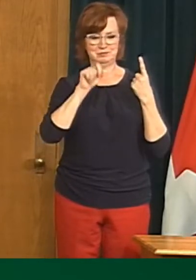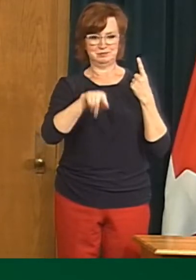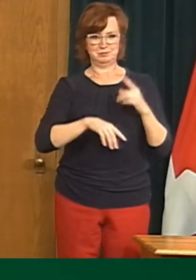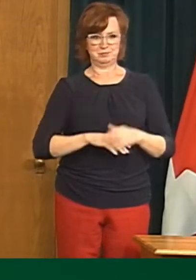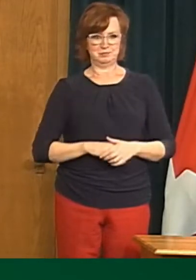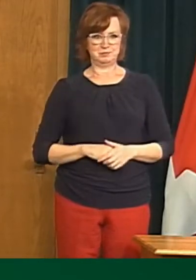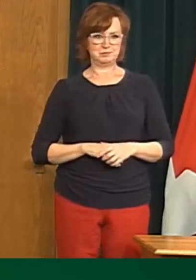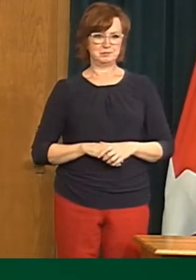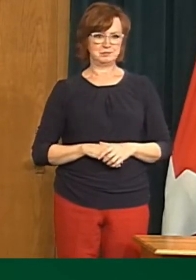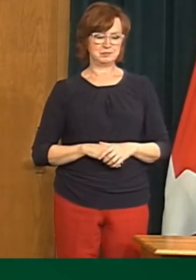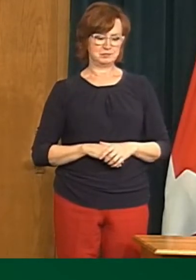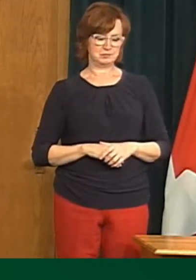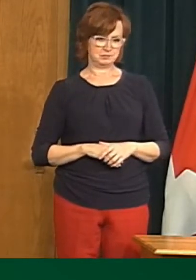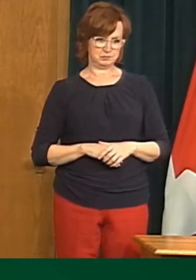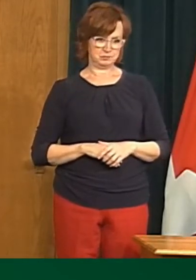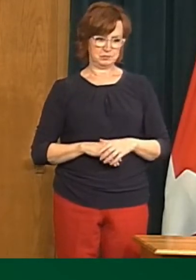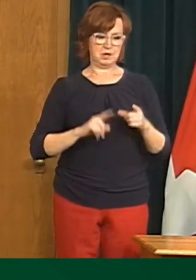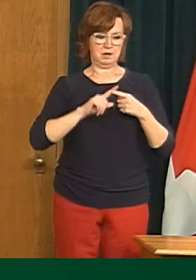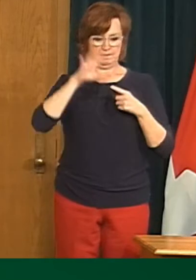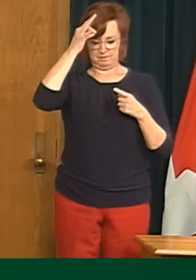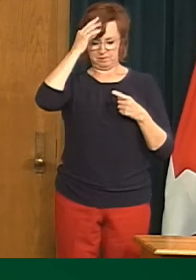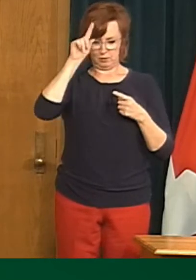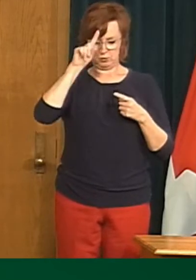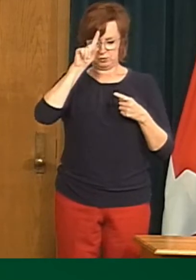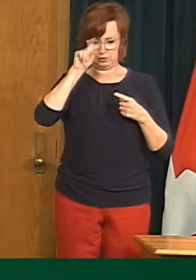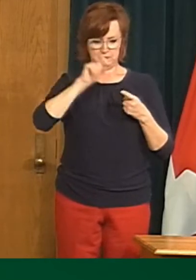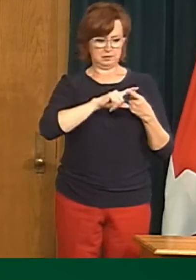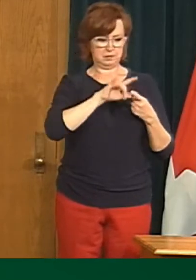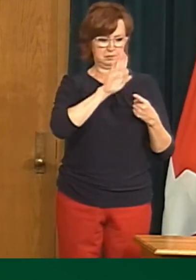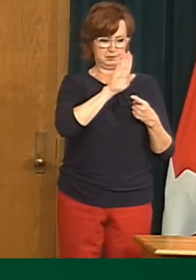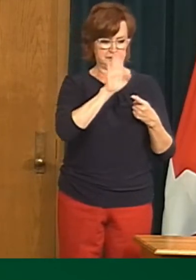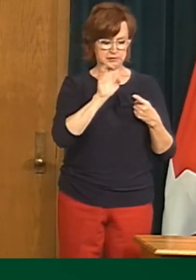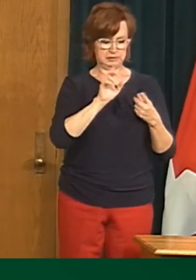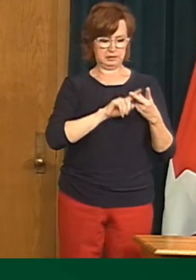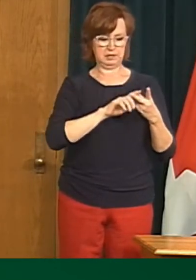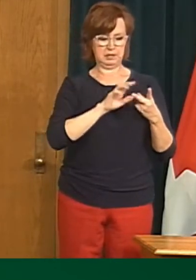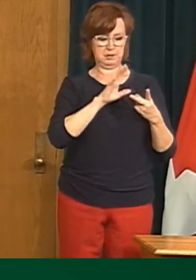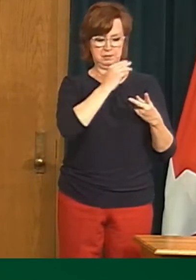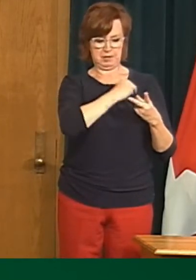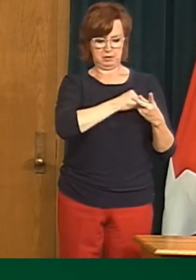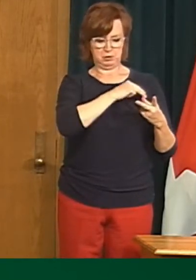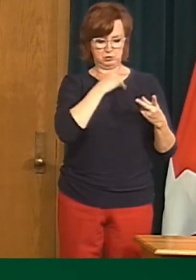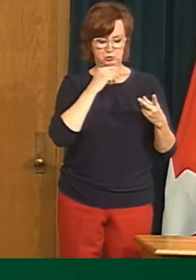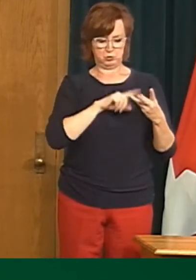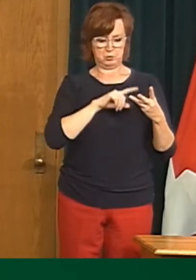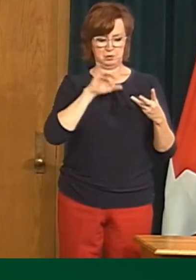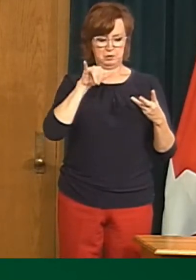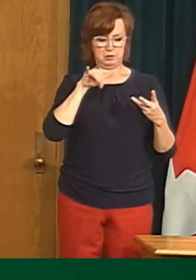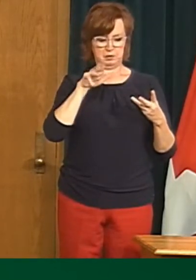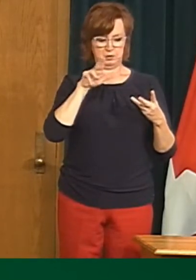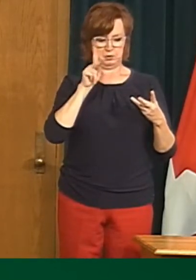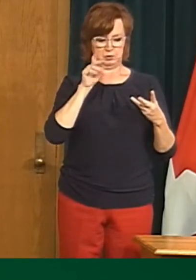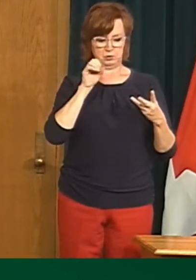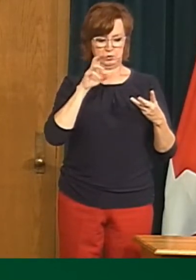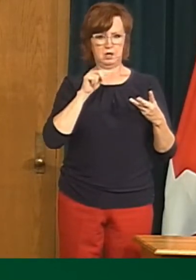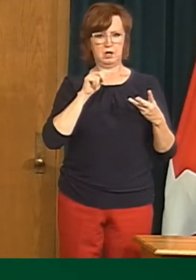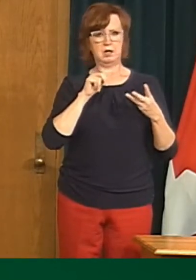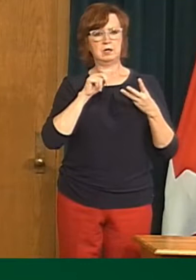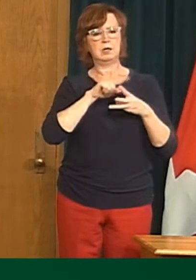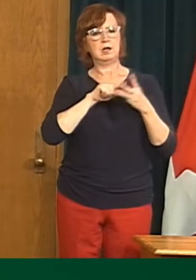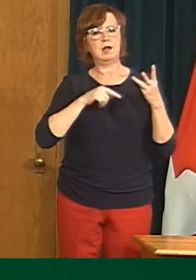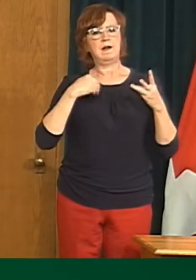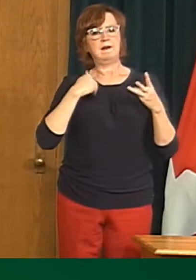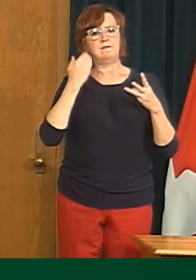relation to what BC, Manitoba, and the Yukon improved in terms of the 14 sick days, are you going to follow that